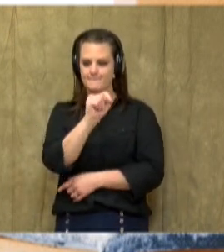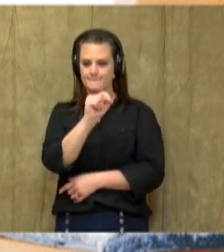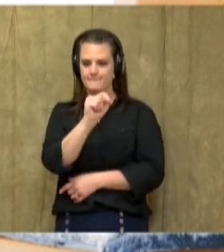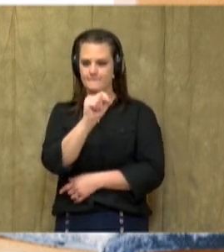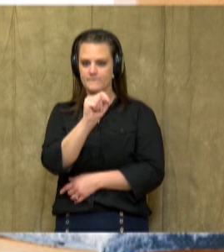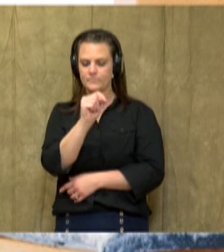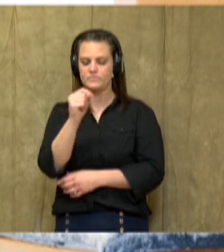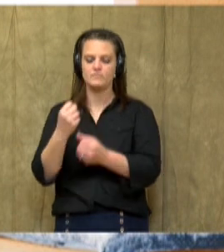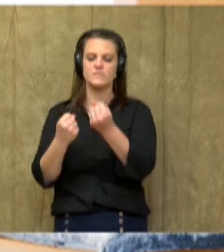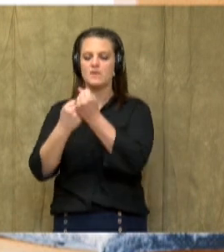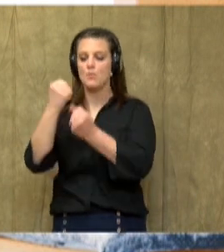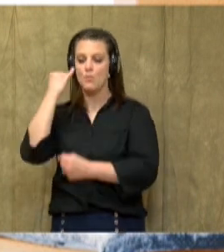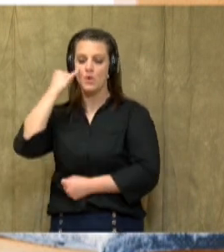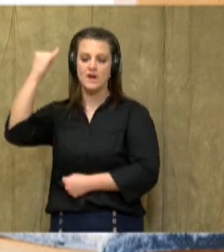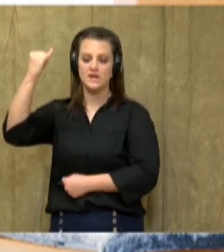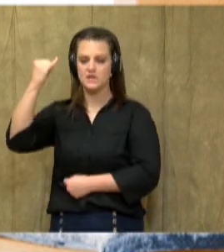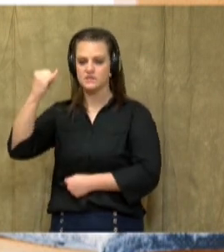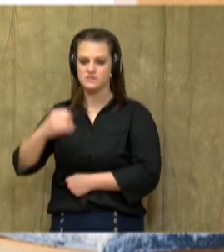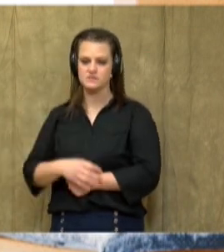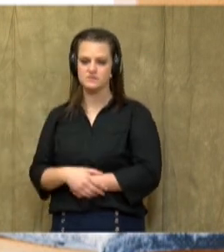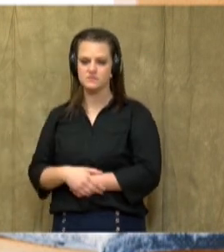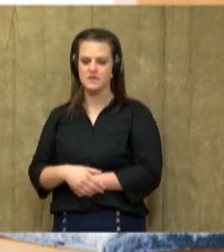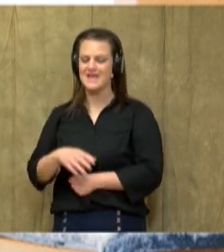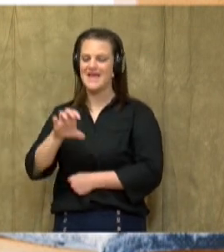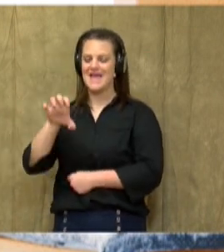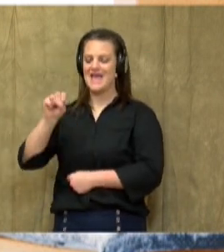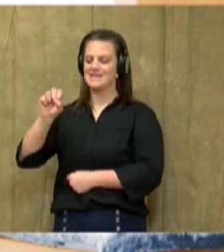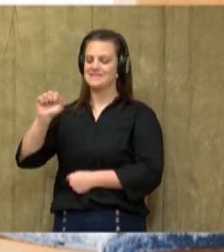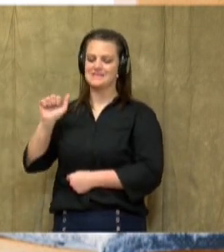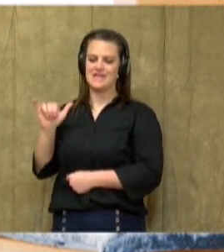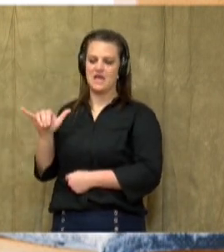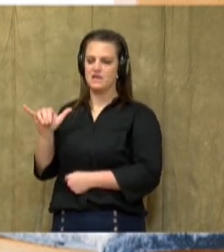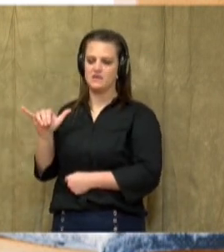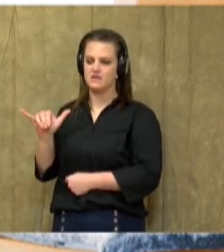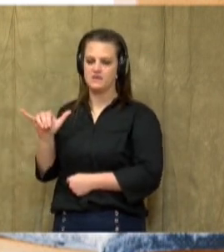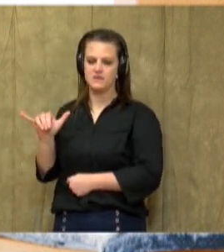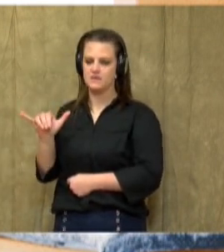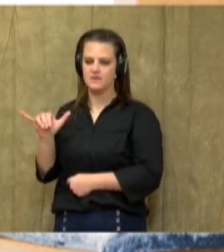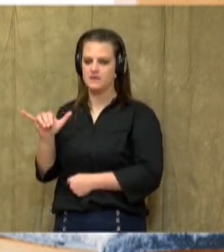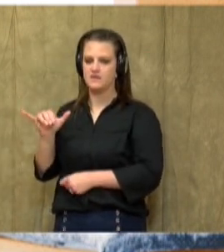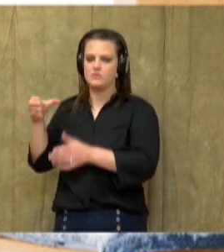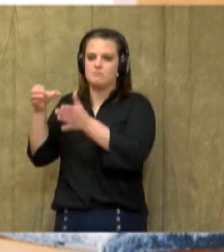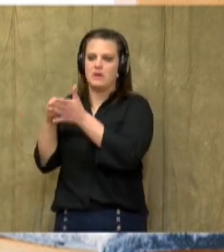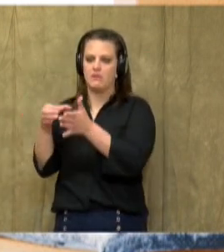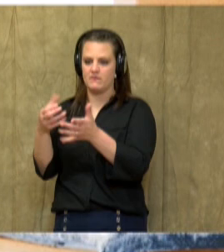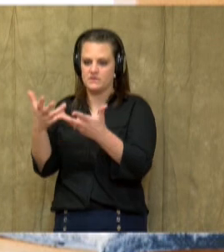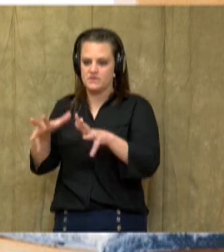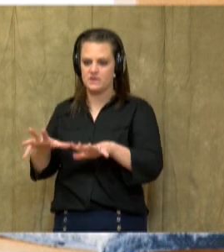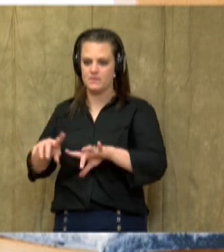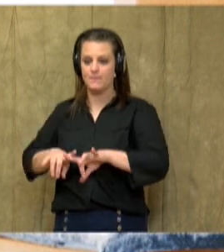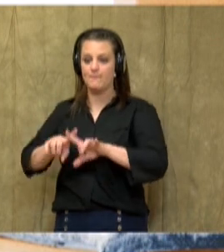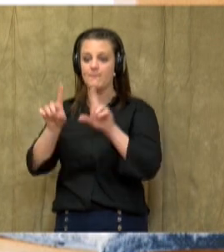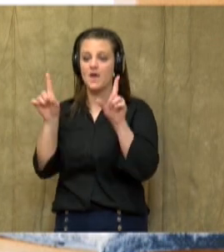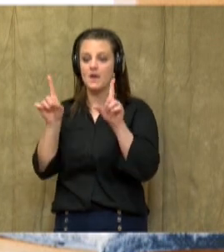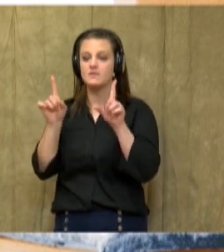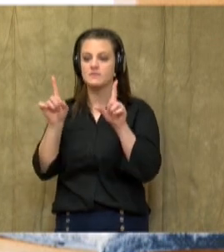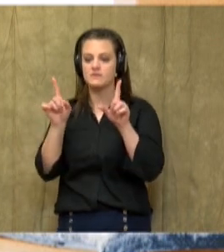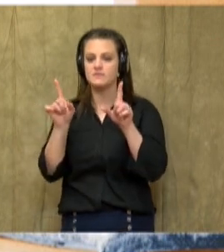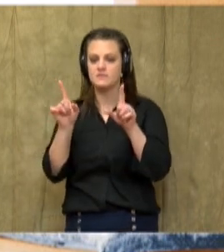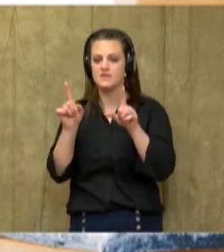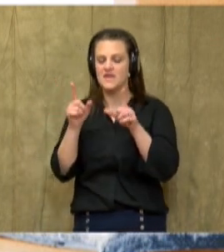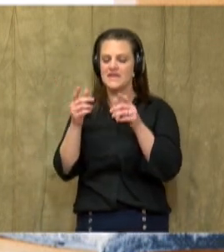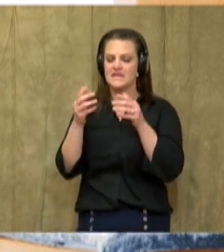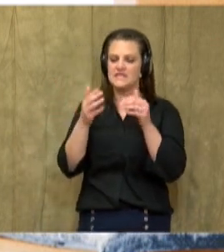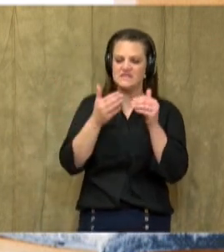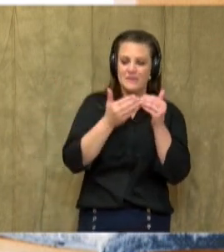your ideas in your essay? Although those weren't essays, those were just paragraphs. Okay? But this goes down to just your